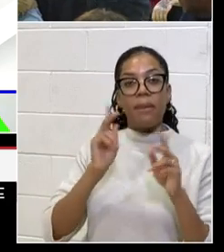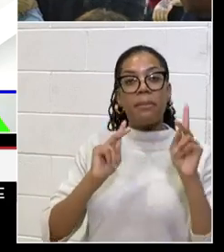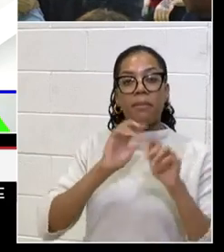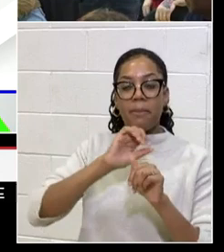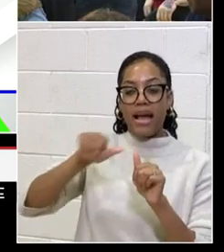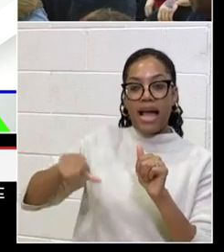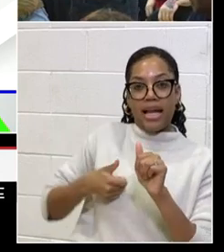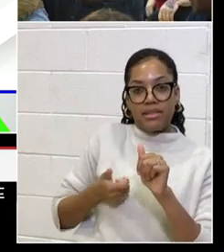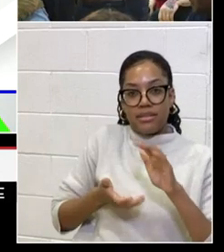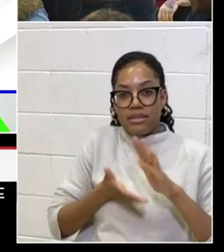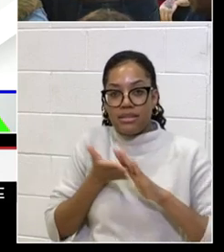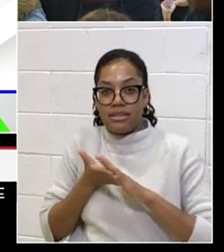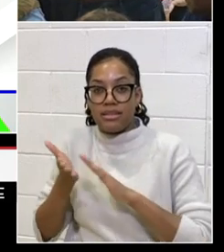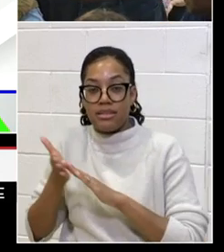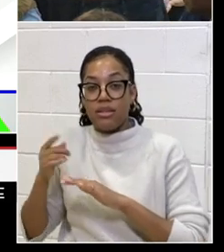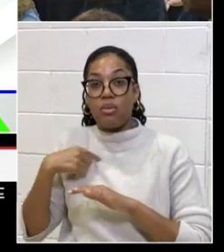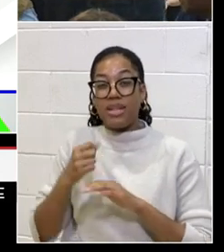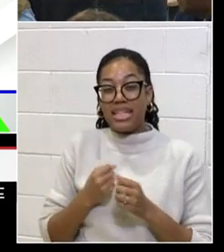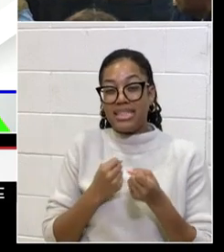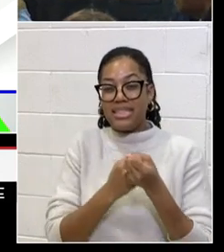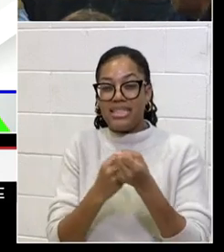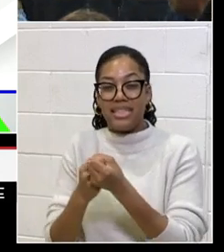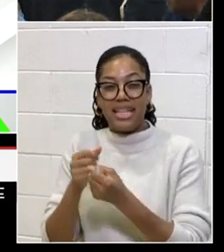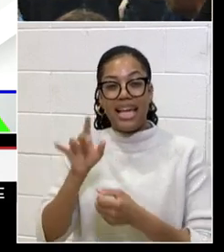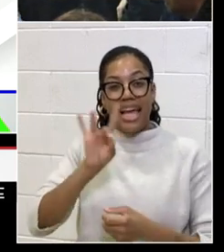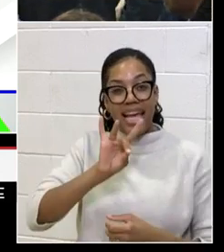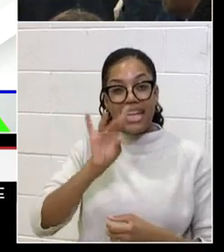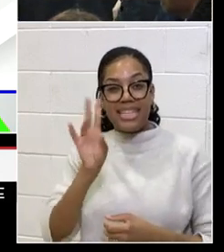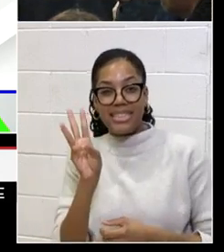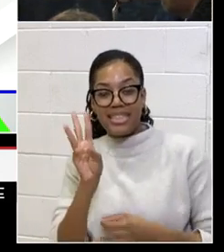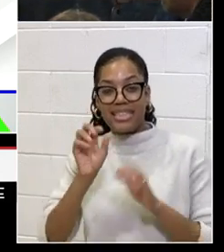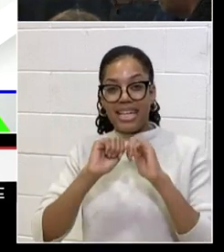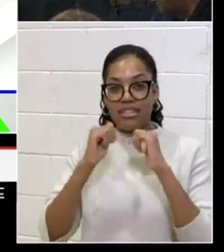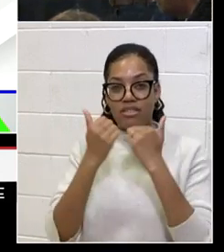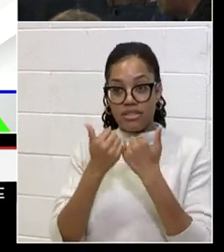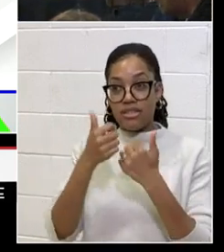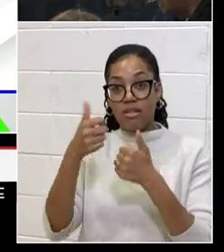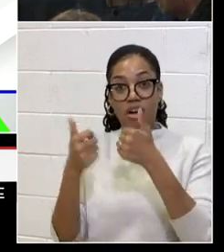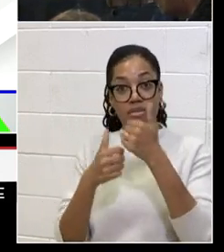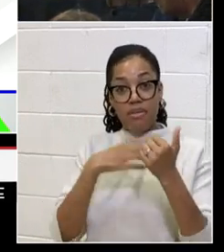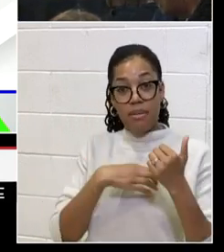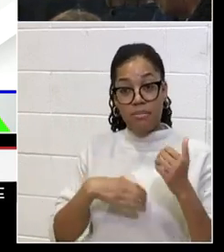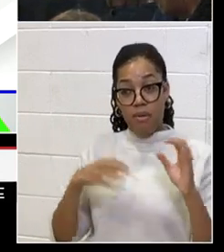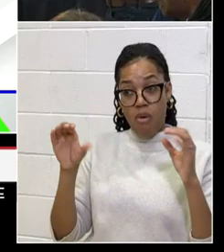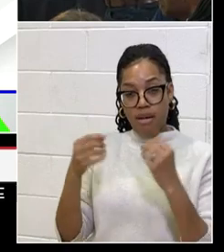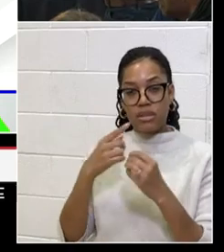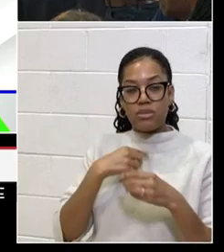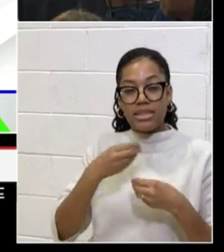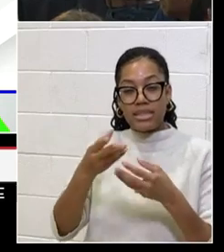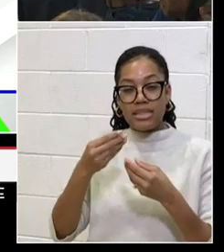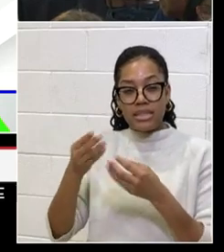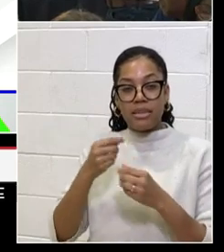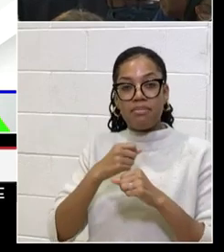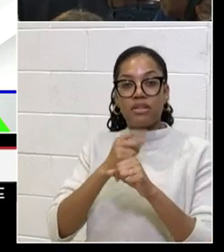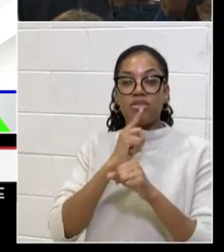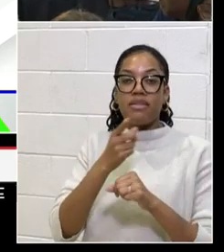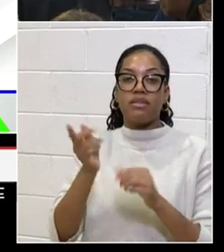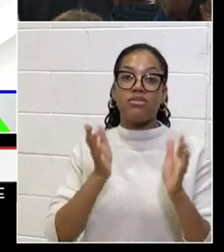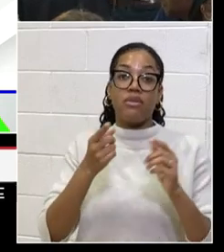provide the services to the 86 agencies that fall under the mayor's authority to get them the resources that they need to serve you